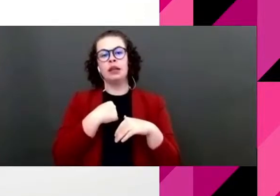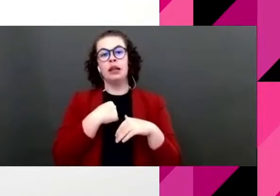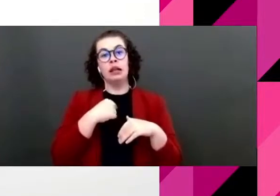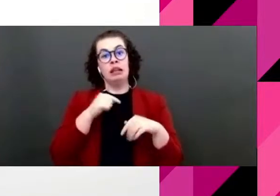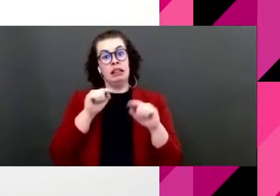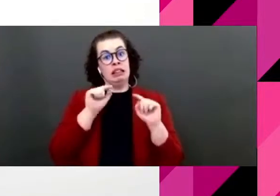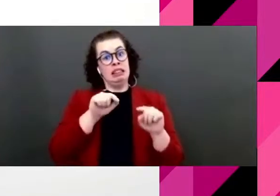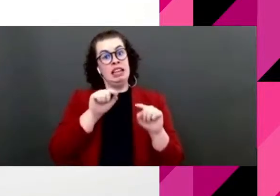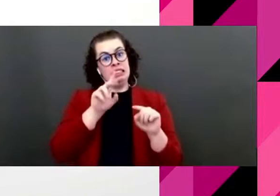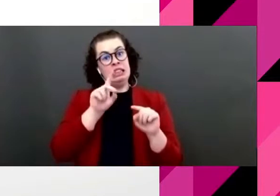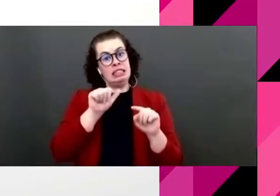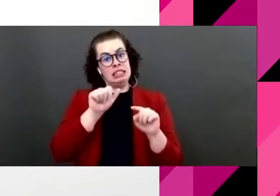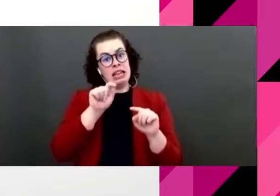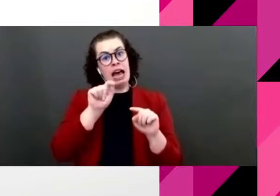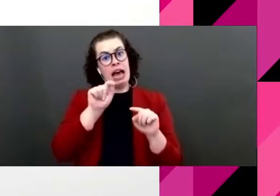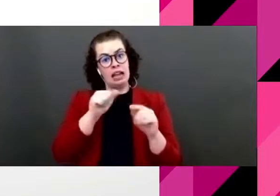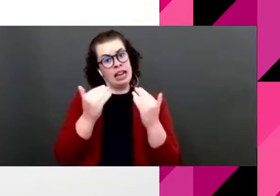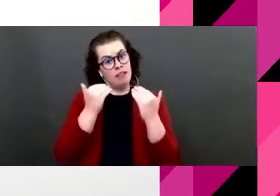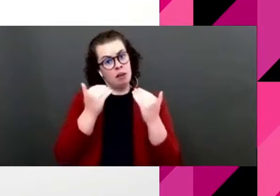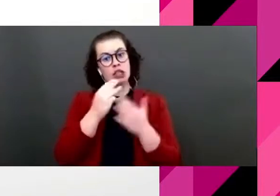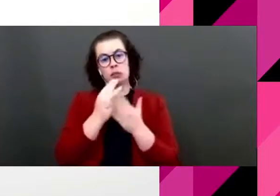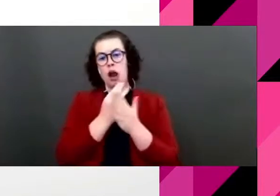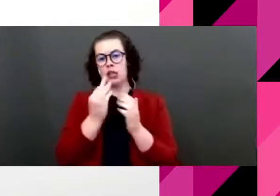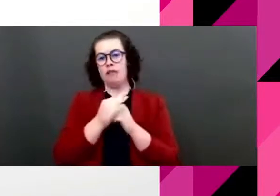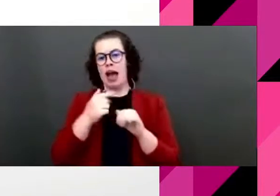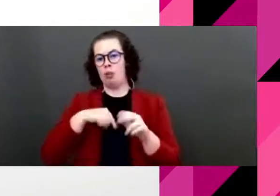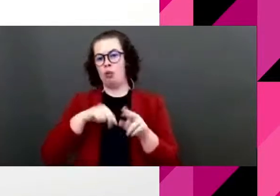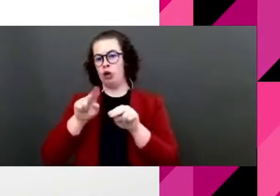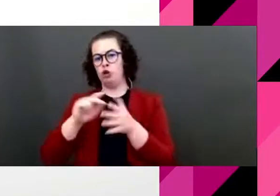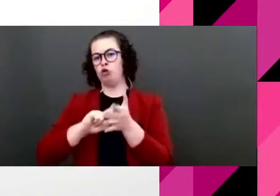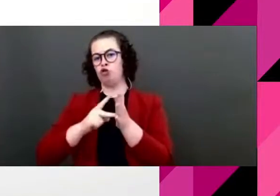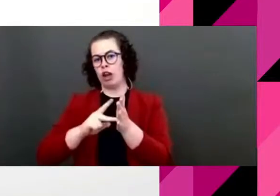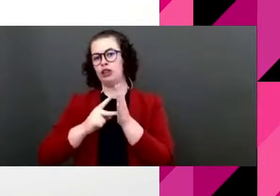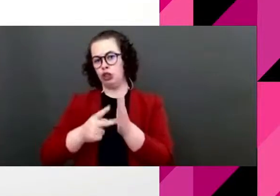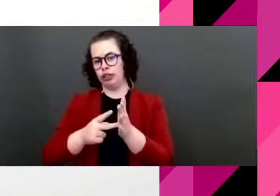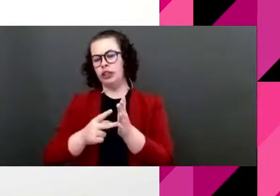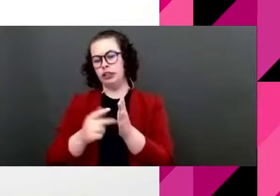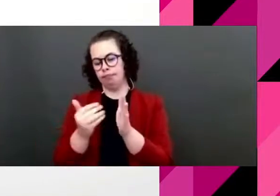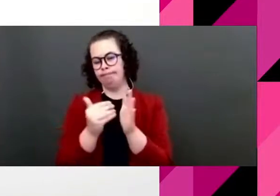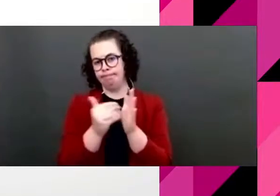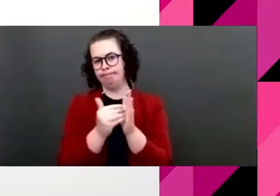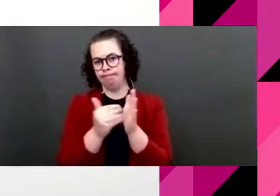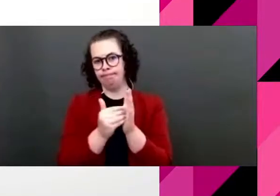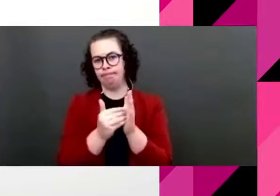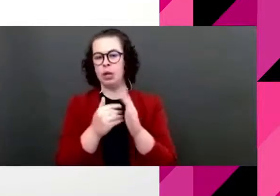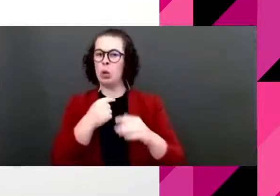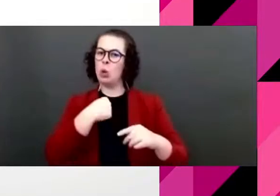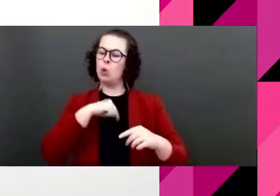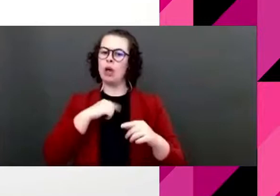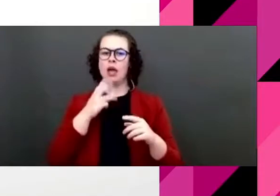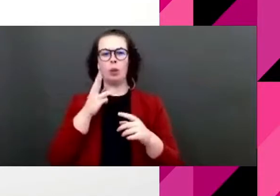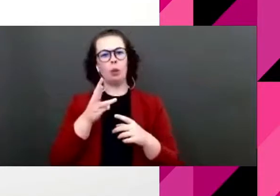of the strategy. And as I mentioned, we are looking at what a performance framework